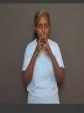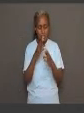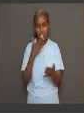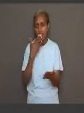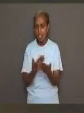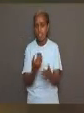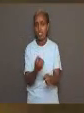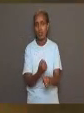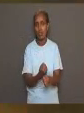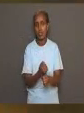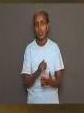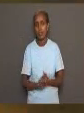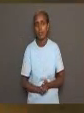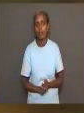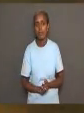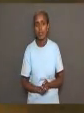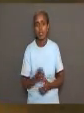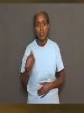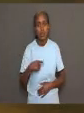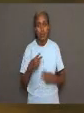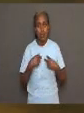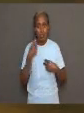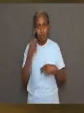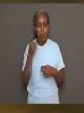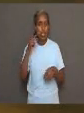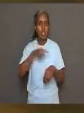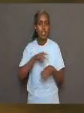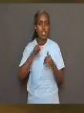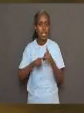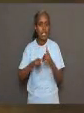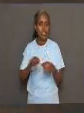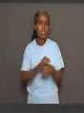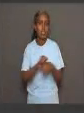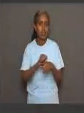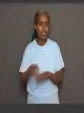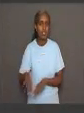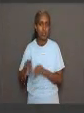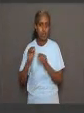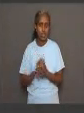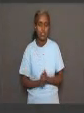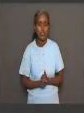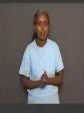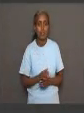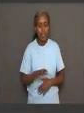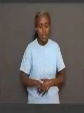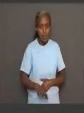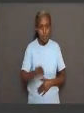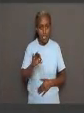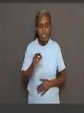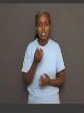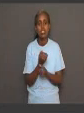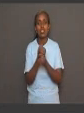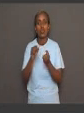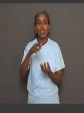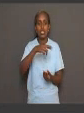great work. We have time for one last activity, students. Find the solution